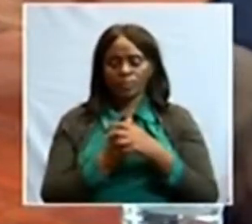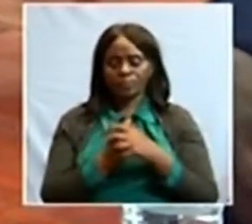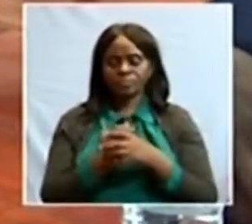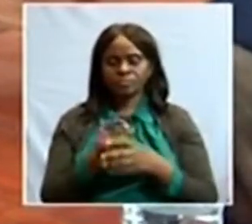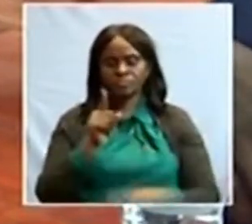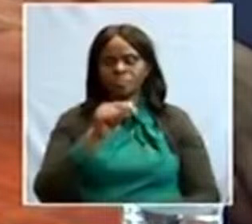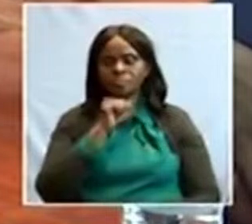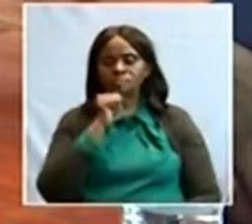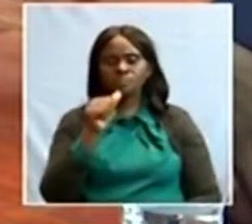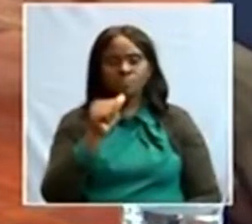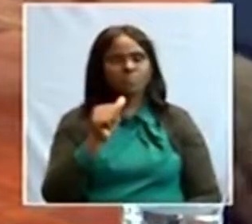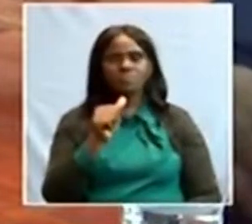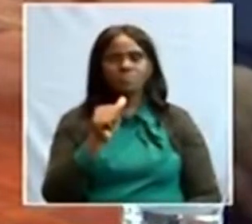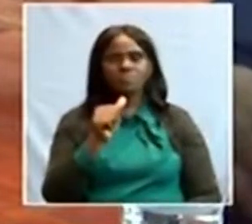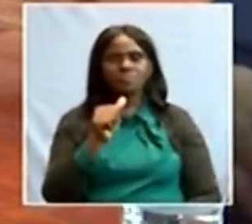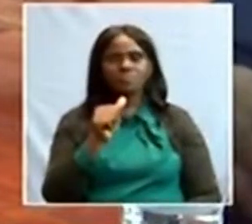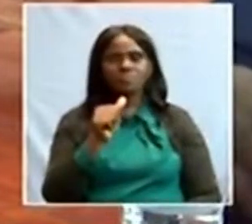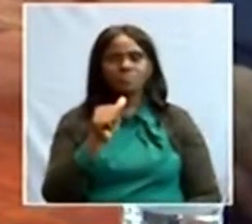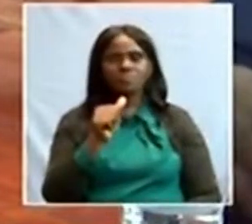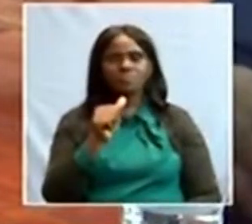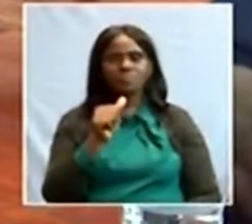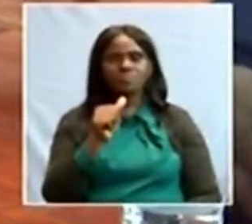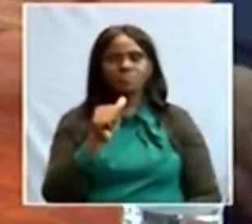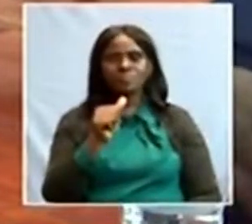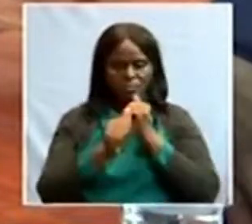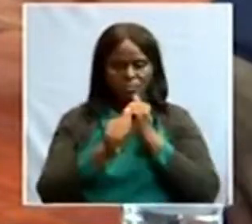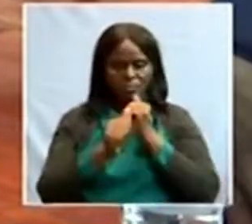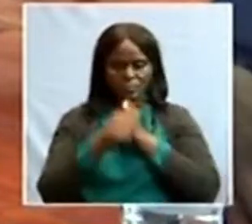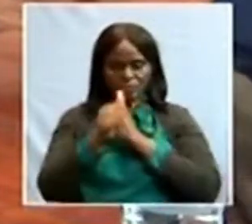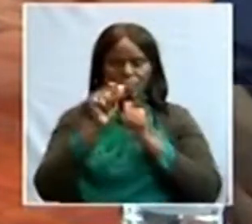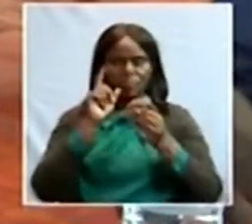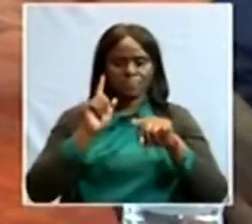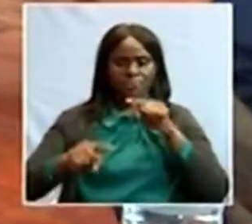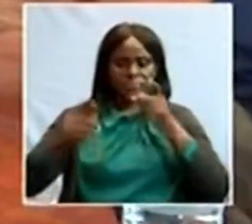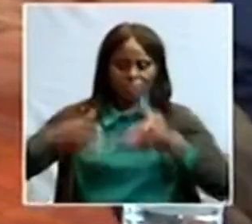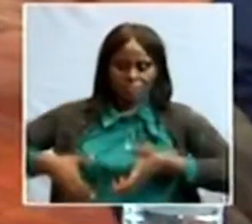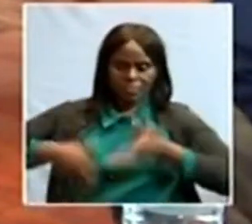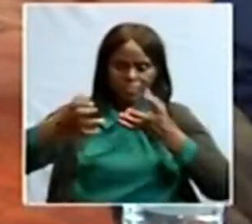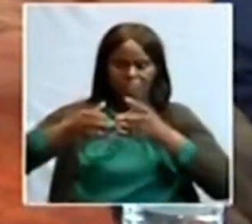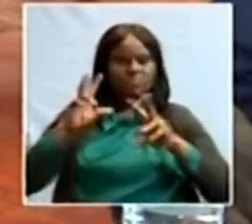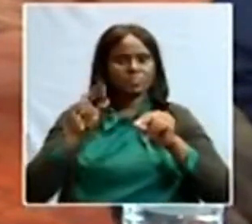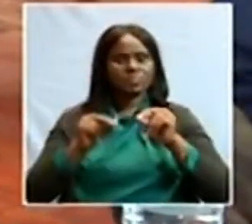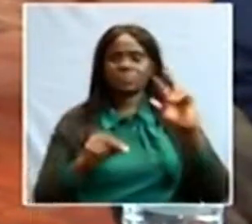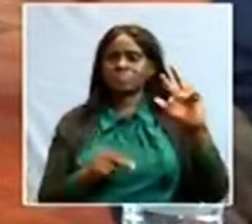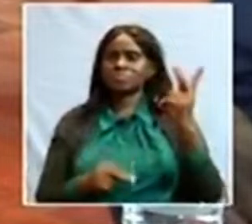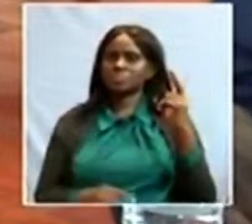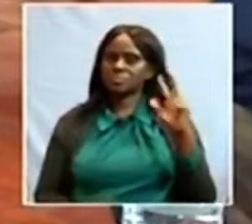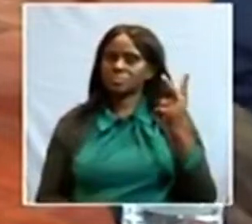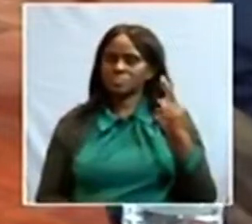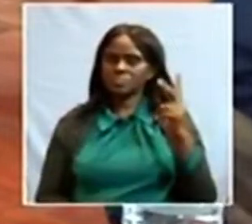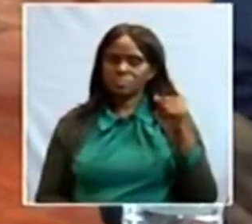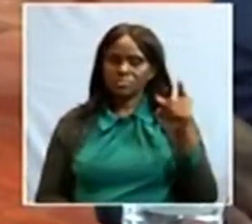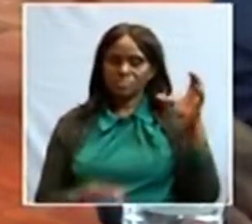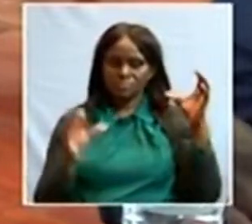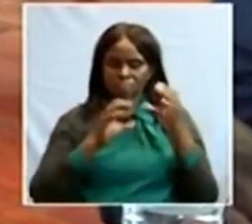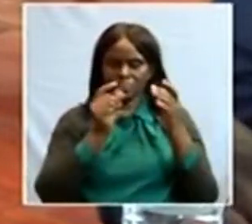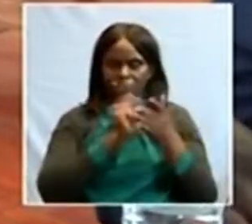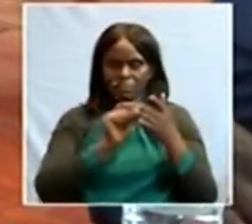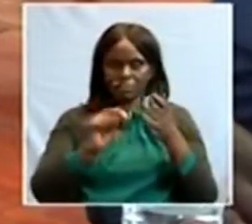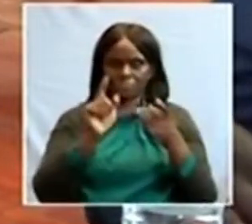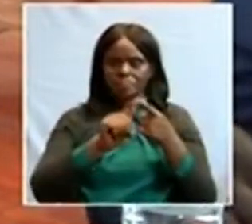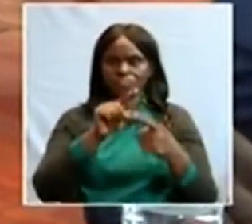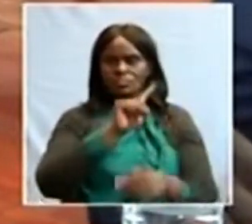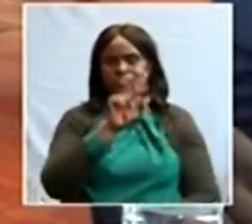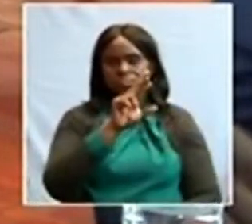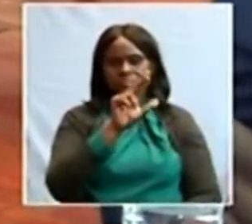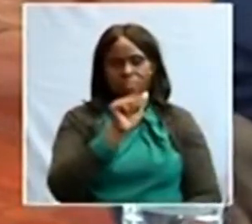not account-based. As such, they cannot be carried forward. 3, the Council wrote to ZRA